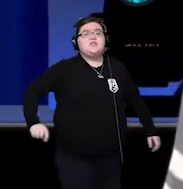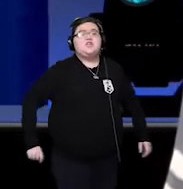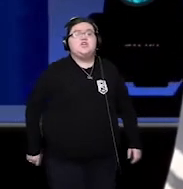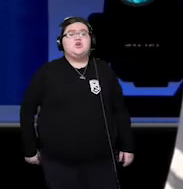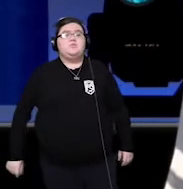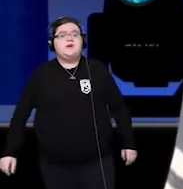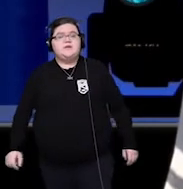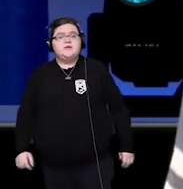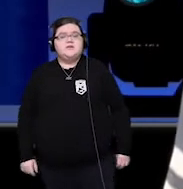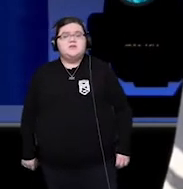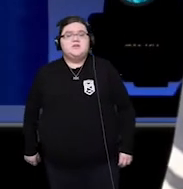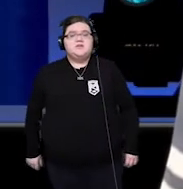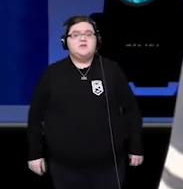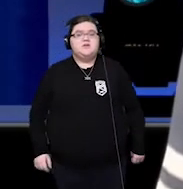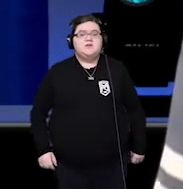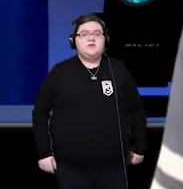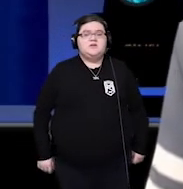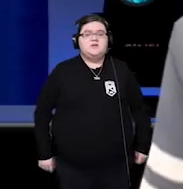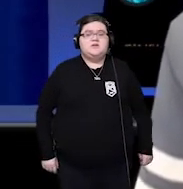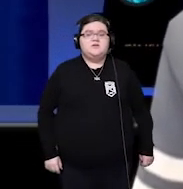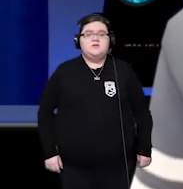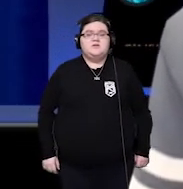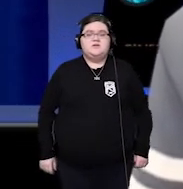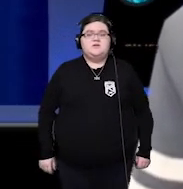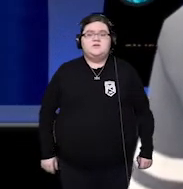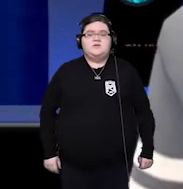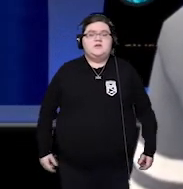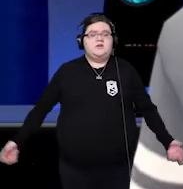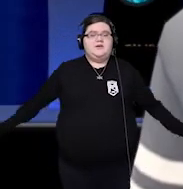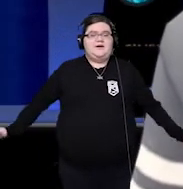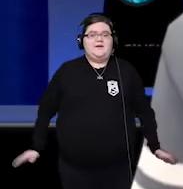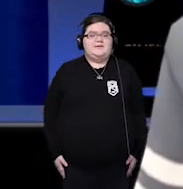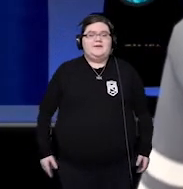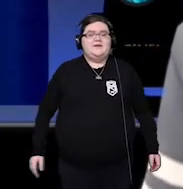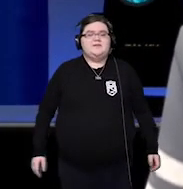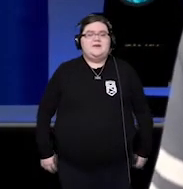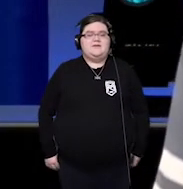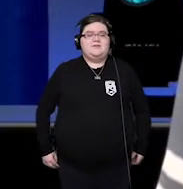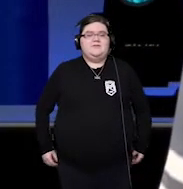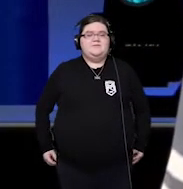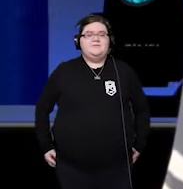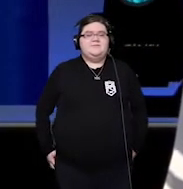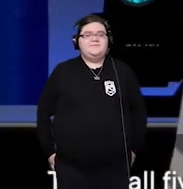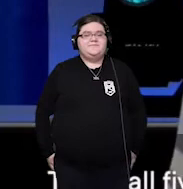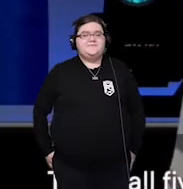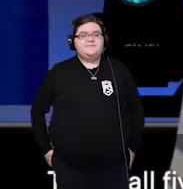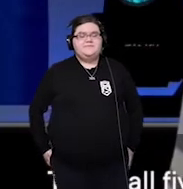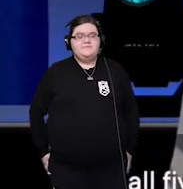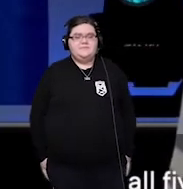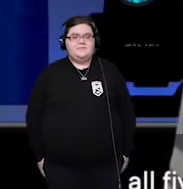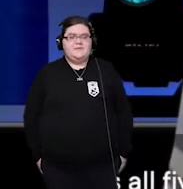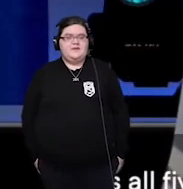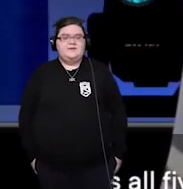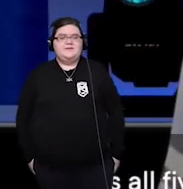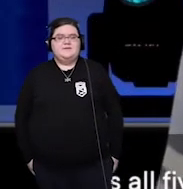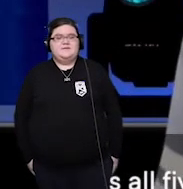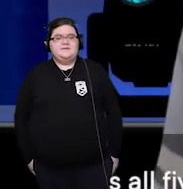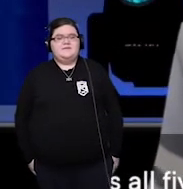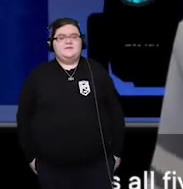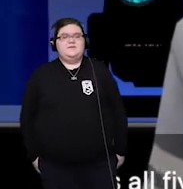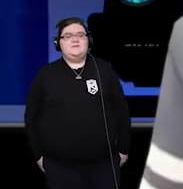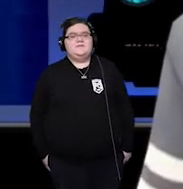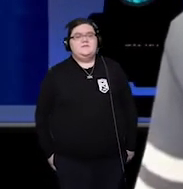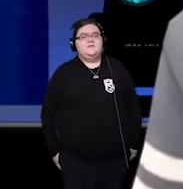Police! That's actually a good one. Should we go truck, yeah? Yeah, truck. Yeah, go truck. I guess. I don't know. That's all fine.